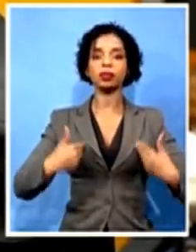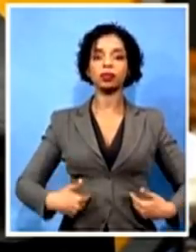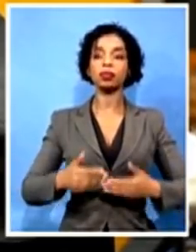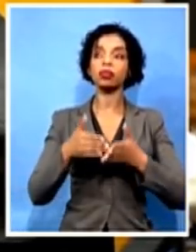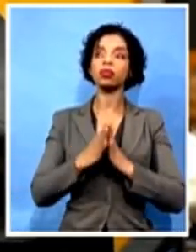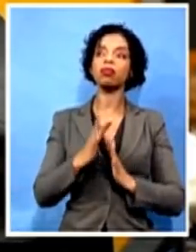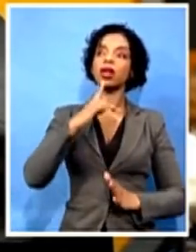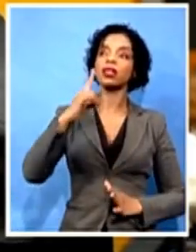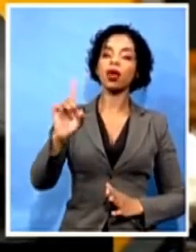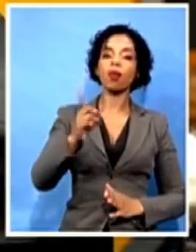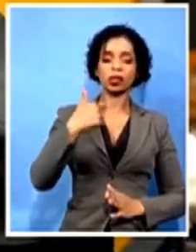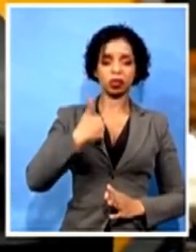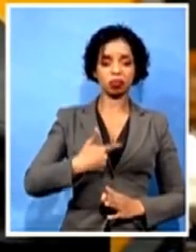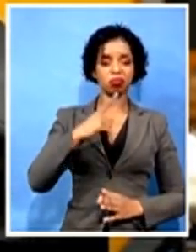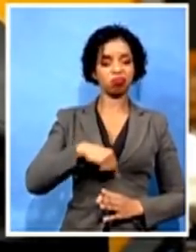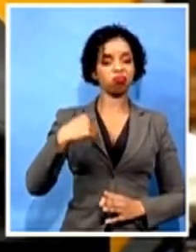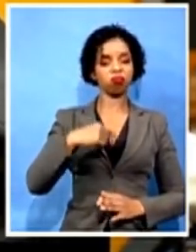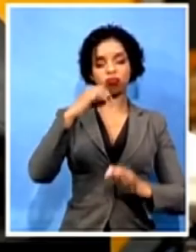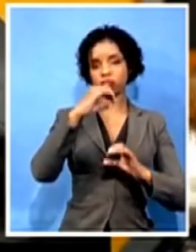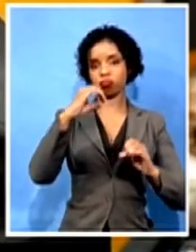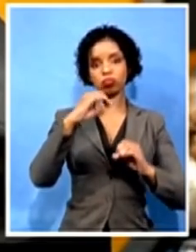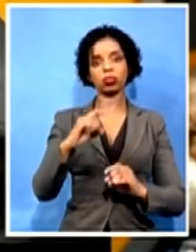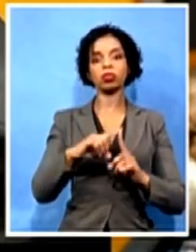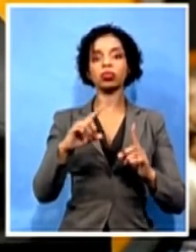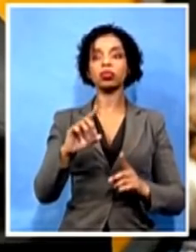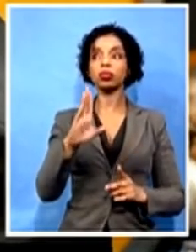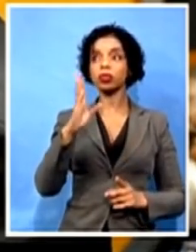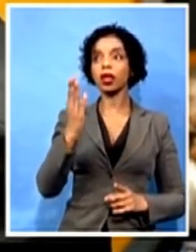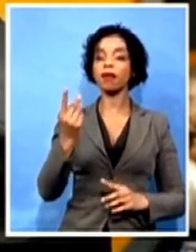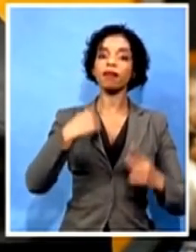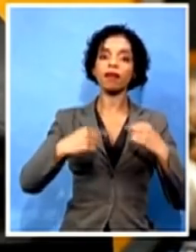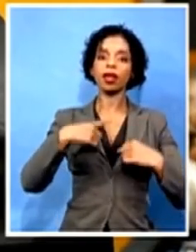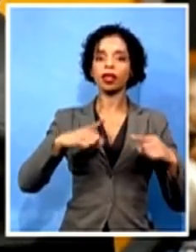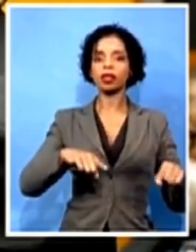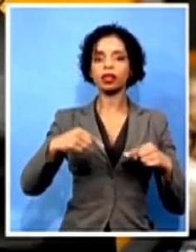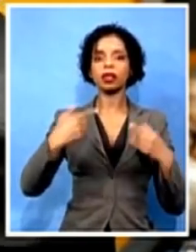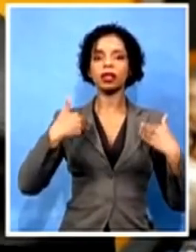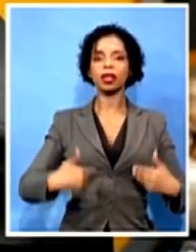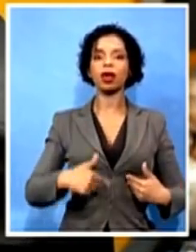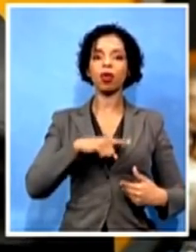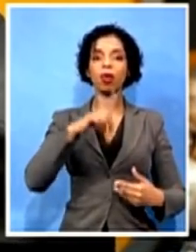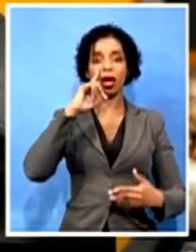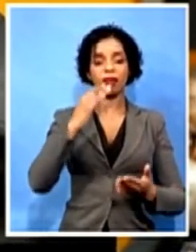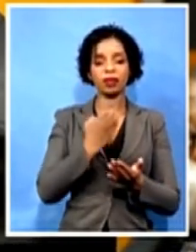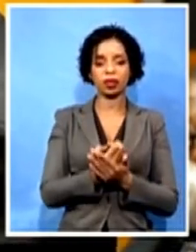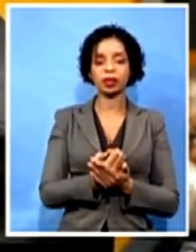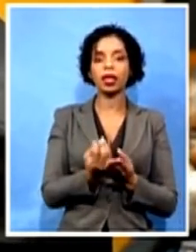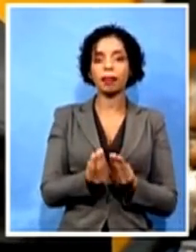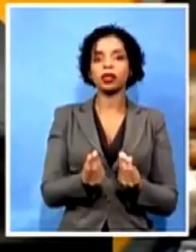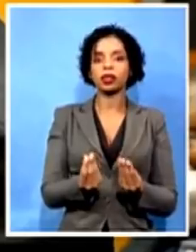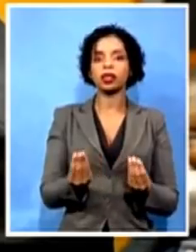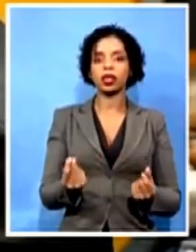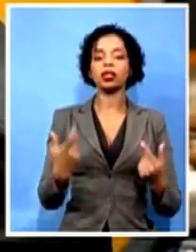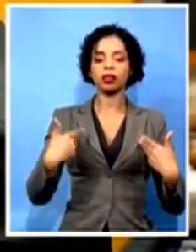deny the allegation against me, and once I've been placed in possession of all the evidentiary material, I intend to submit written representations to the